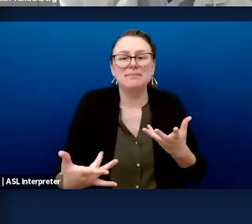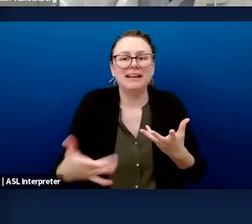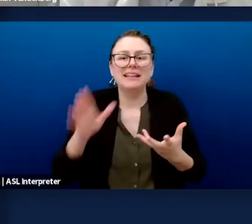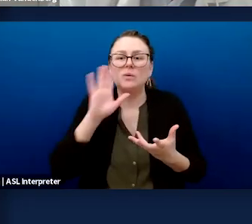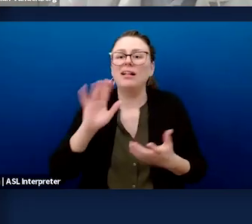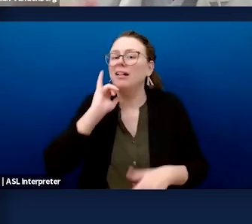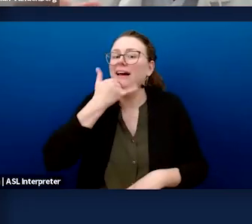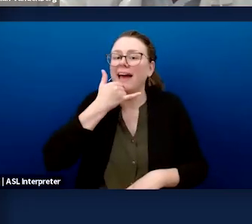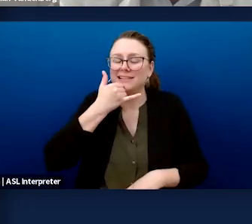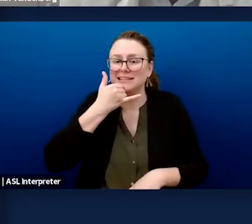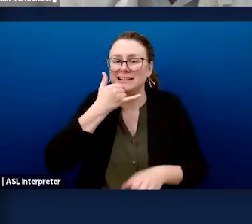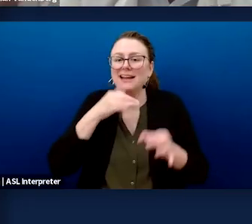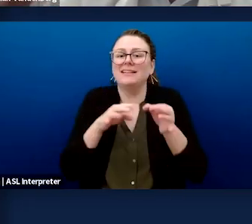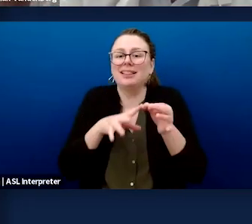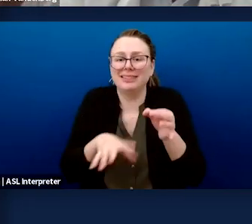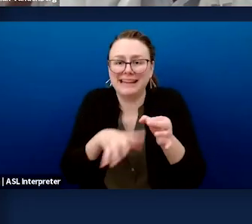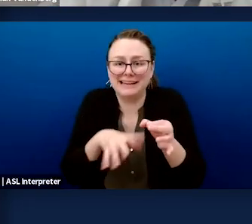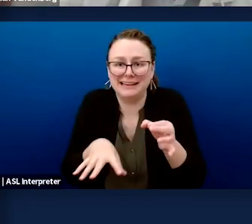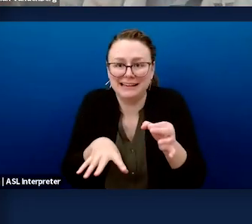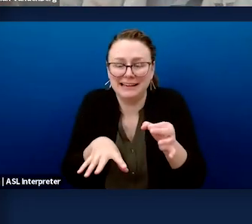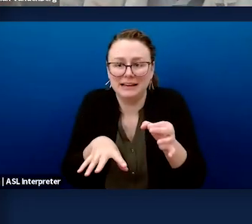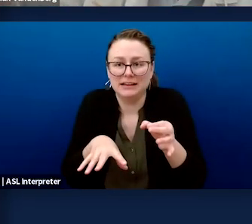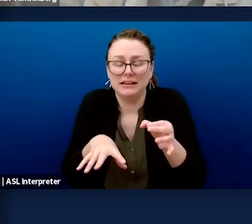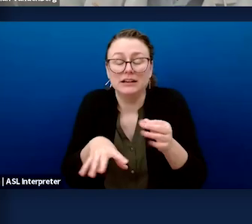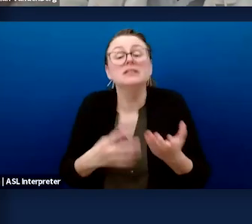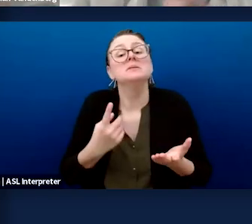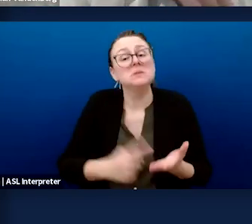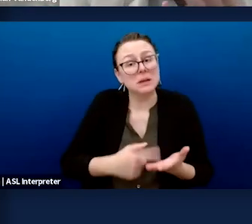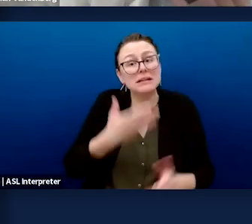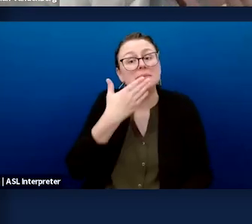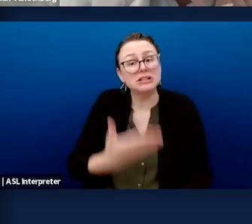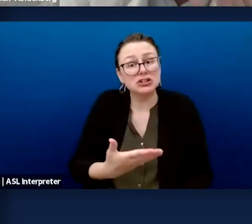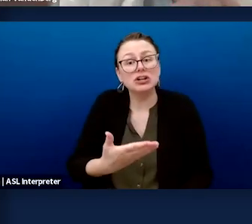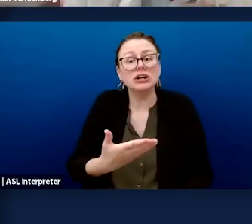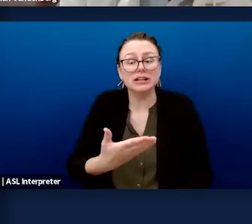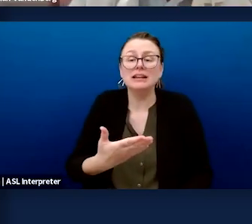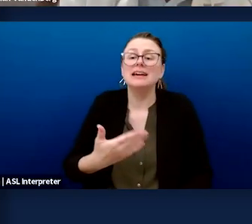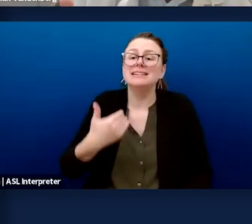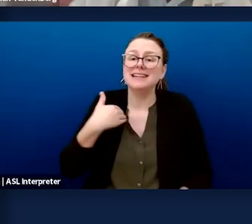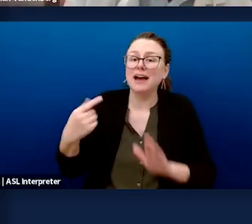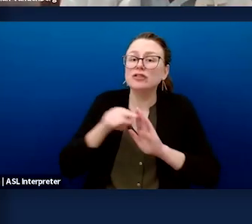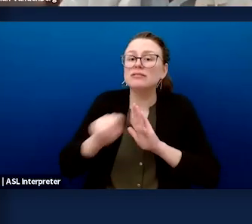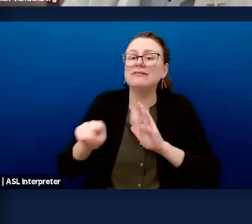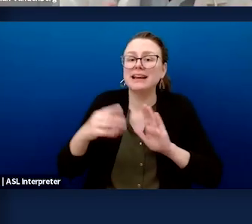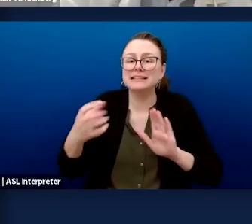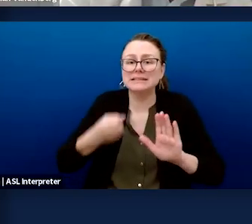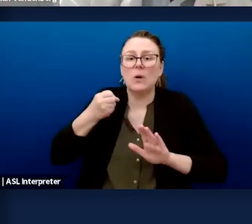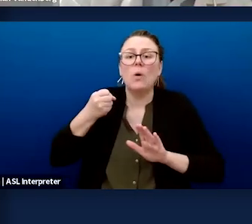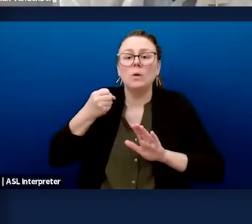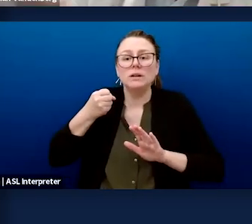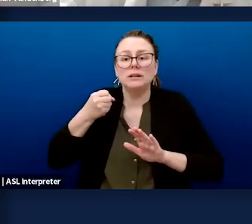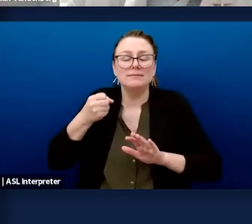leak. So sometimes it can be good to have those reflexes intact and be a higher level injury, because that may make it easier to hold things